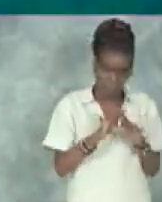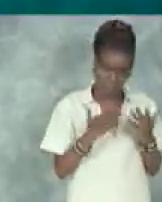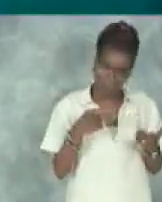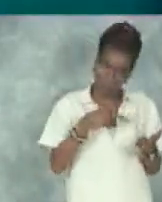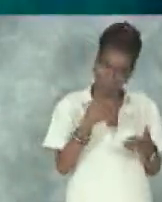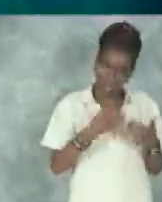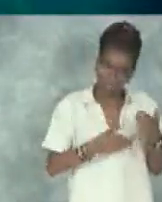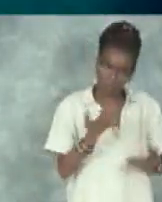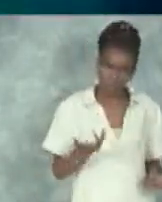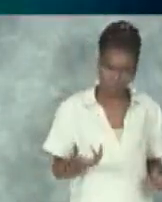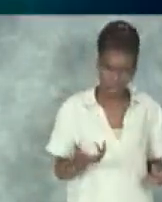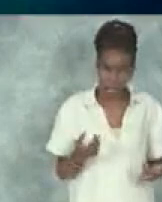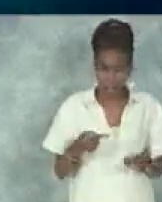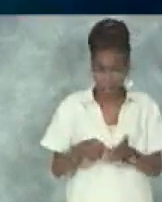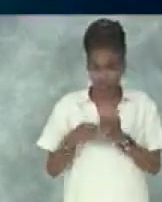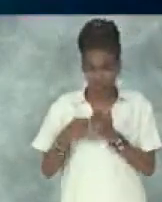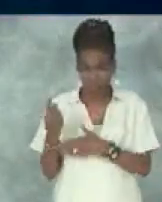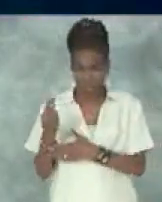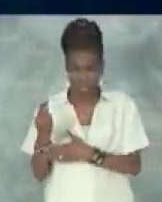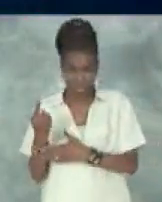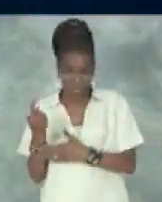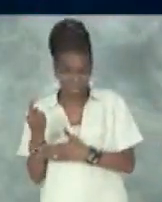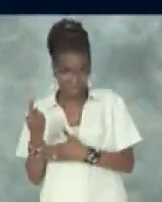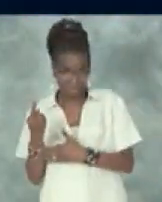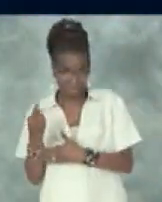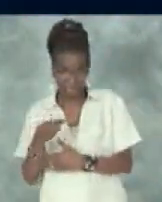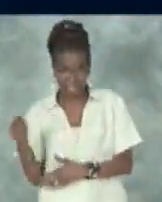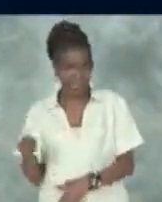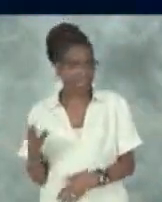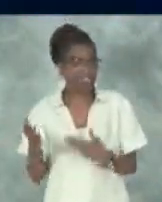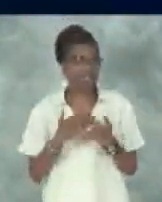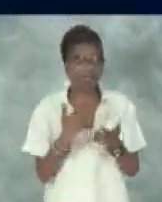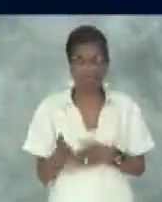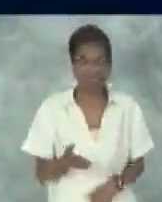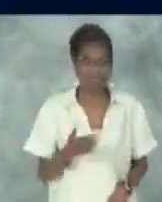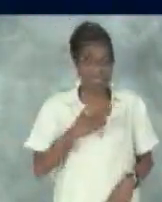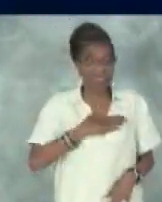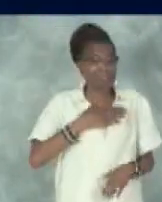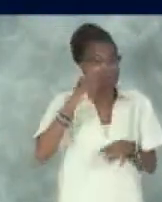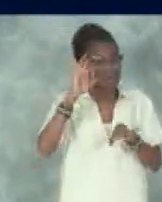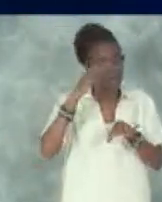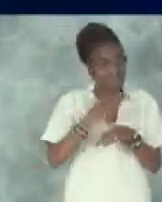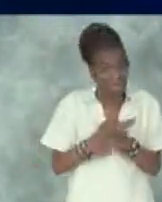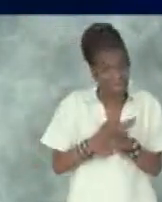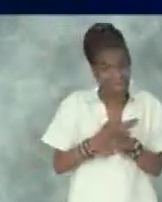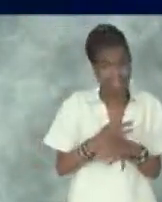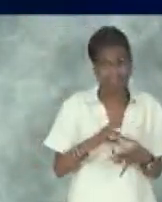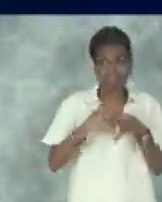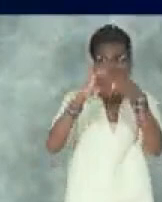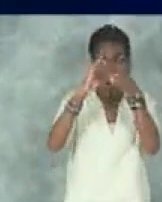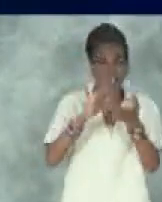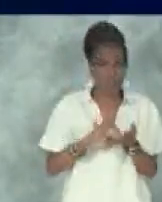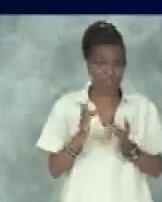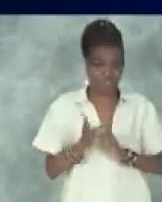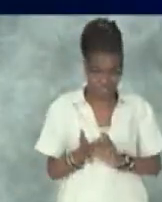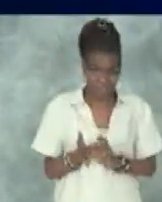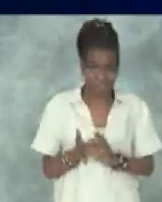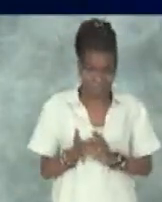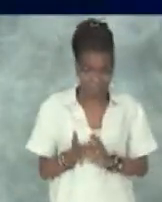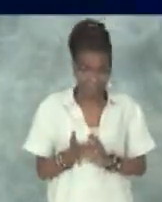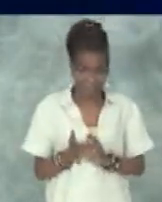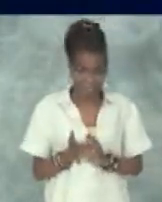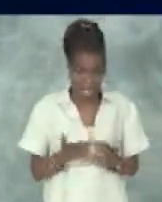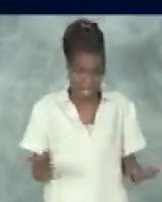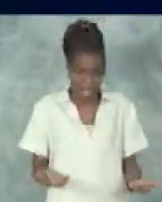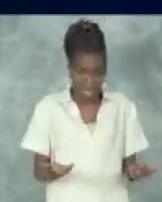in history, because my faith is based in a fact. You see, you need to understand that I'm not in here this